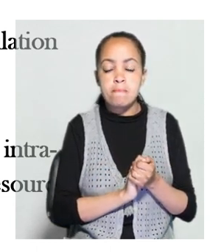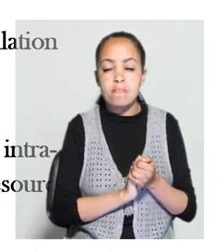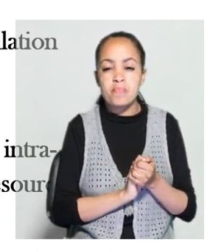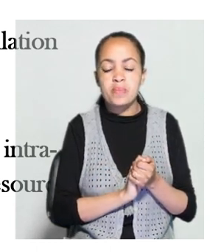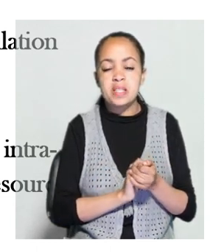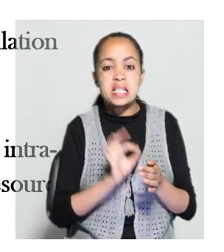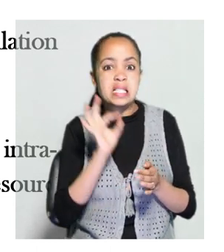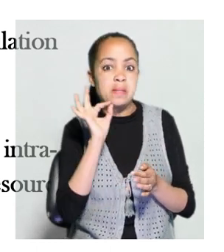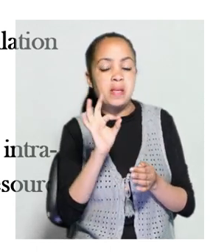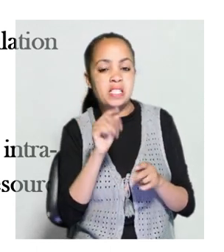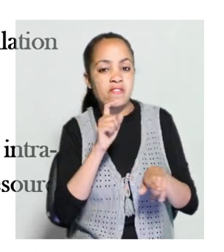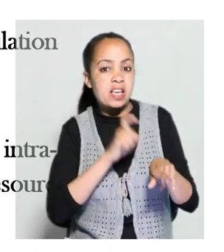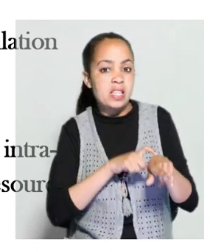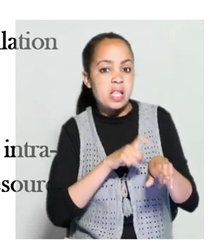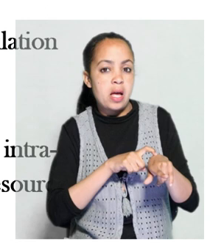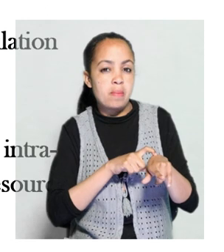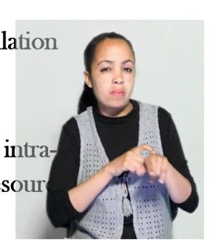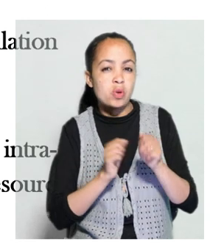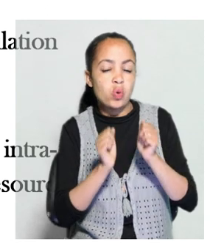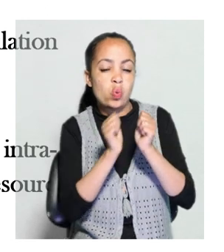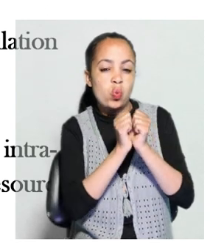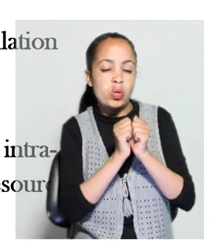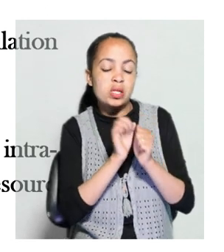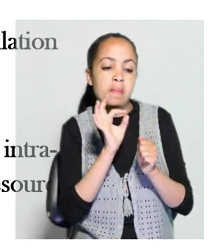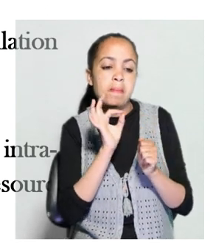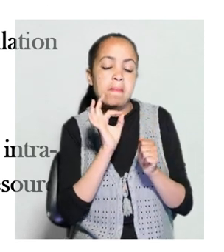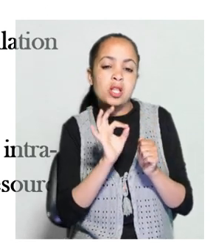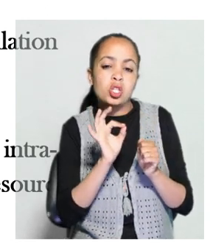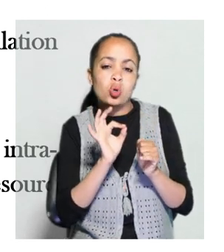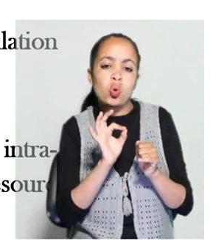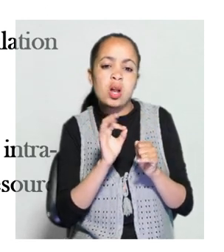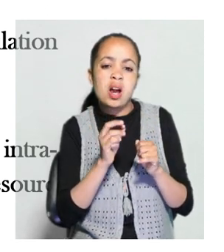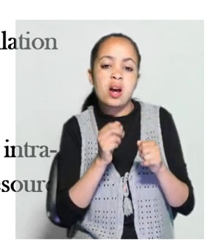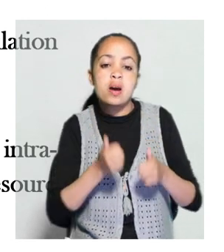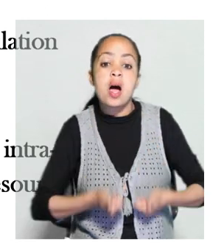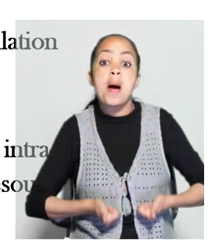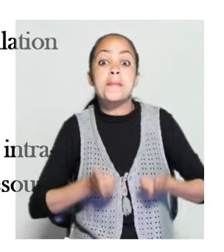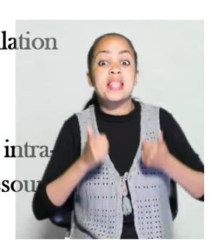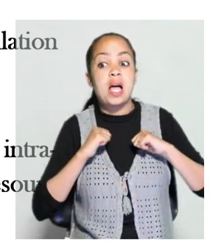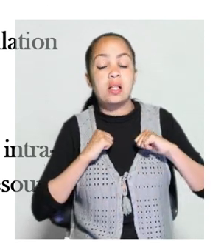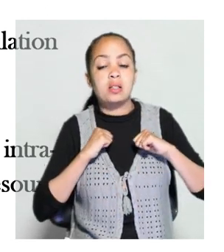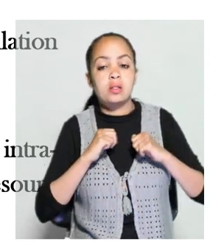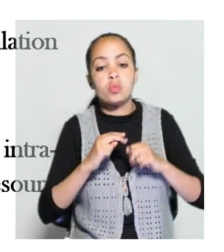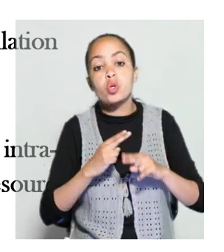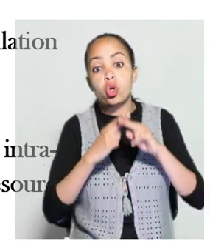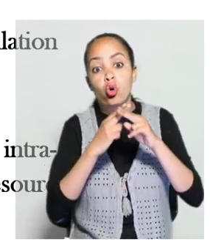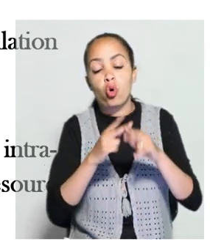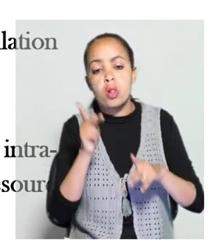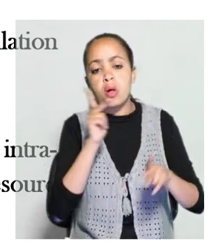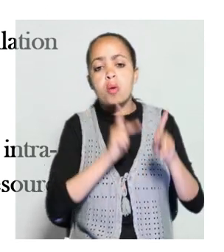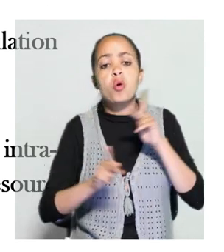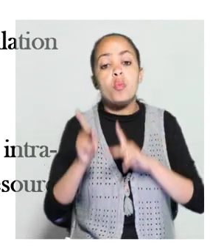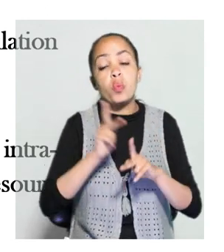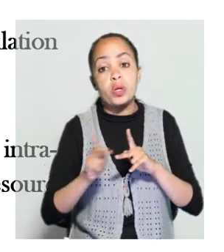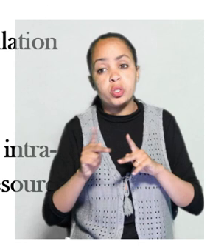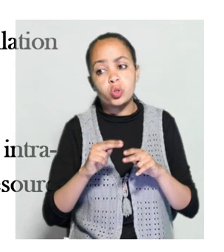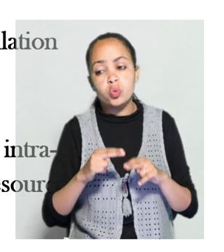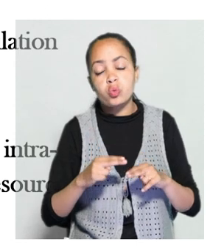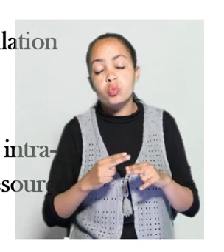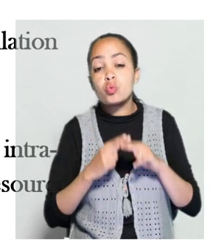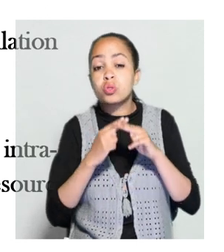At a specific time, within particular habitat, we call their population. To say they are a